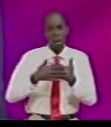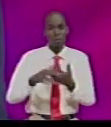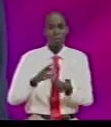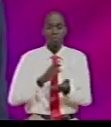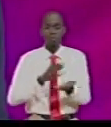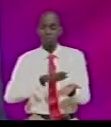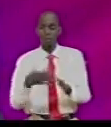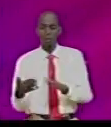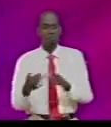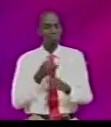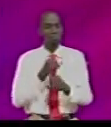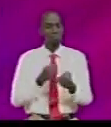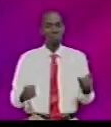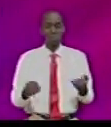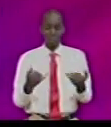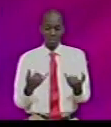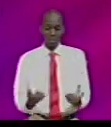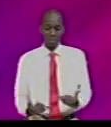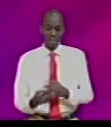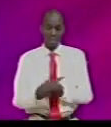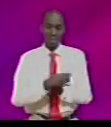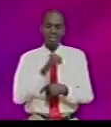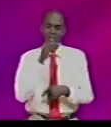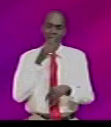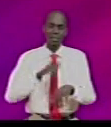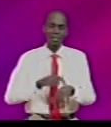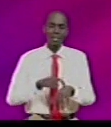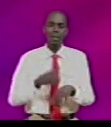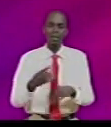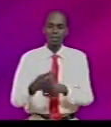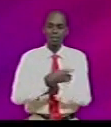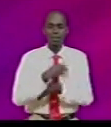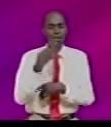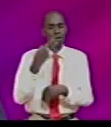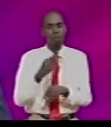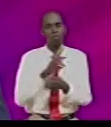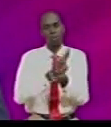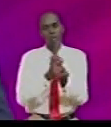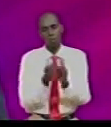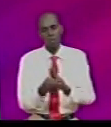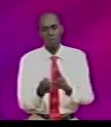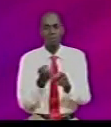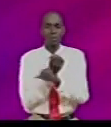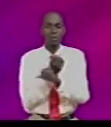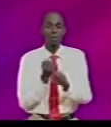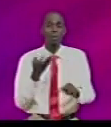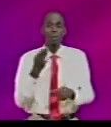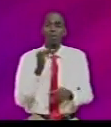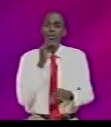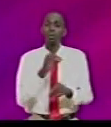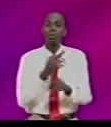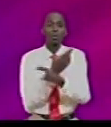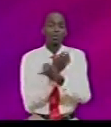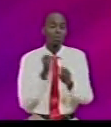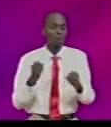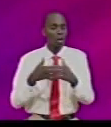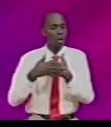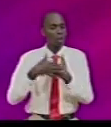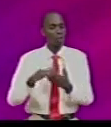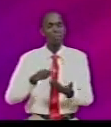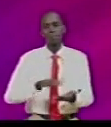day of repentance. Today is a day of salvation. There is no redemption after